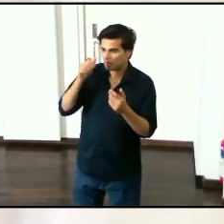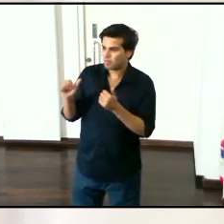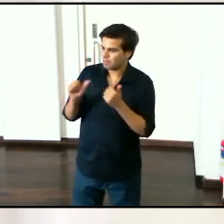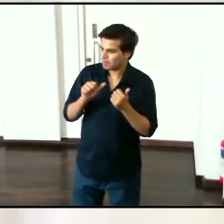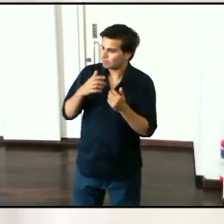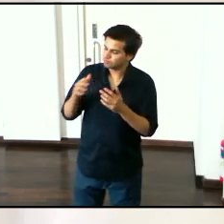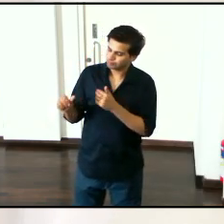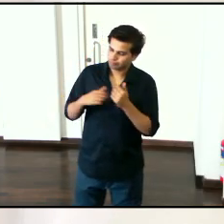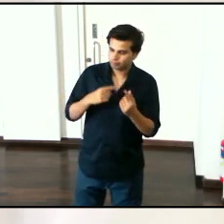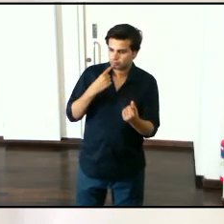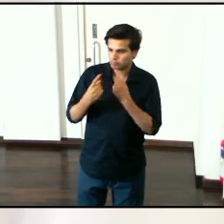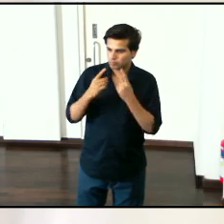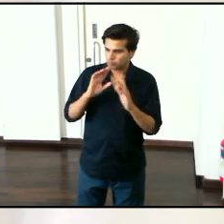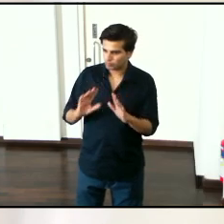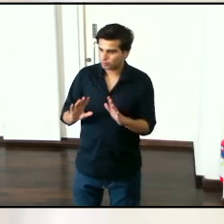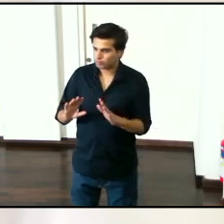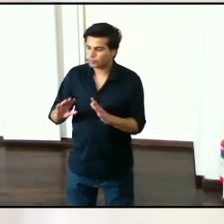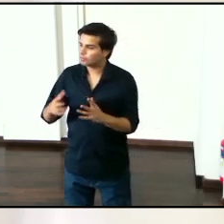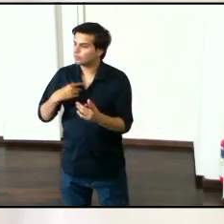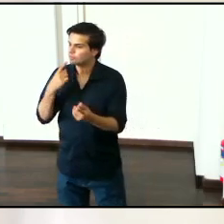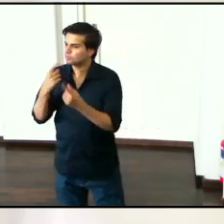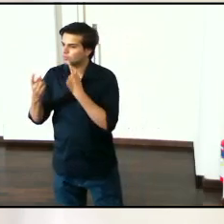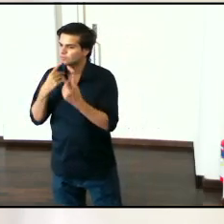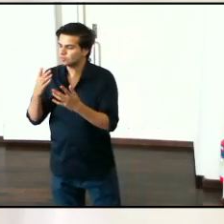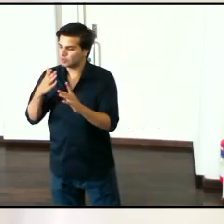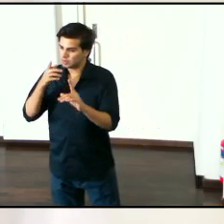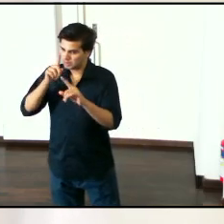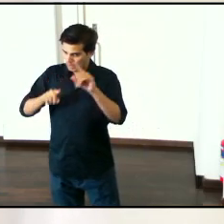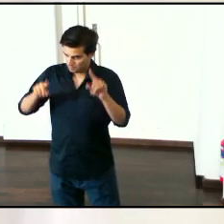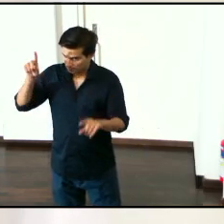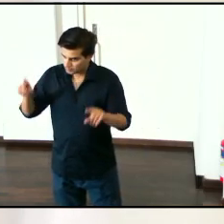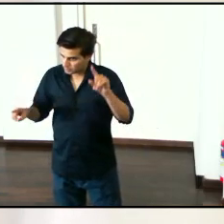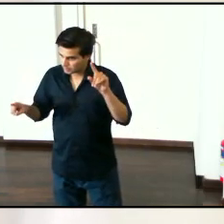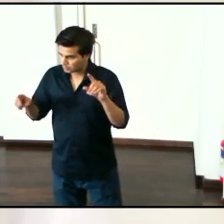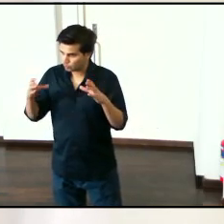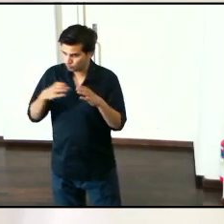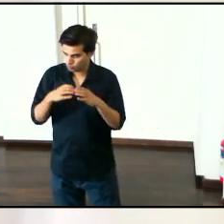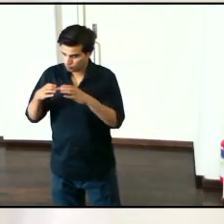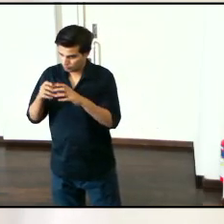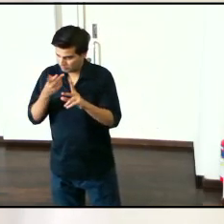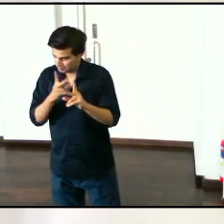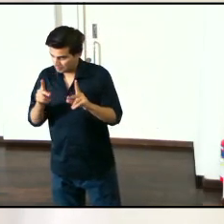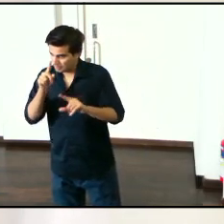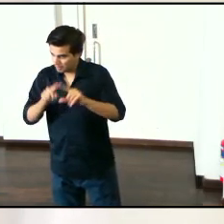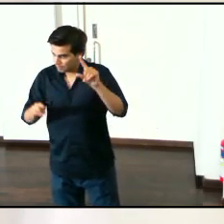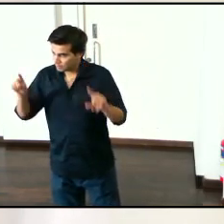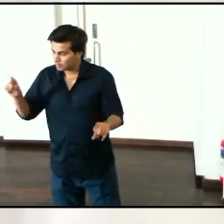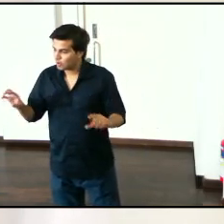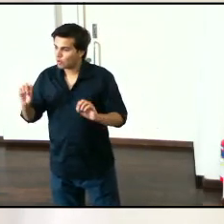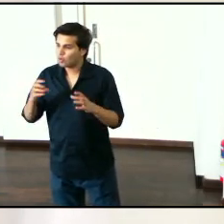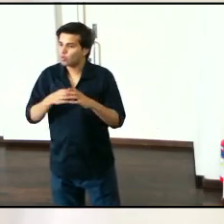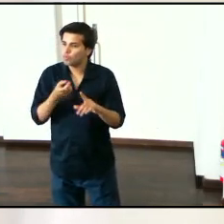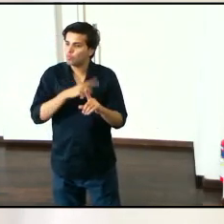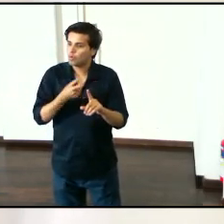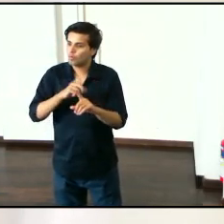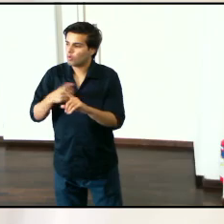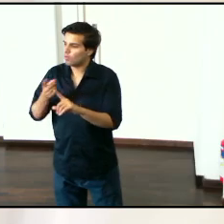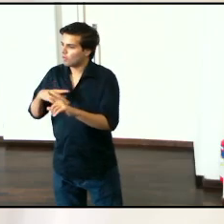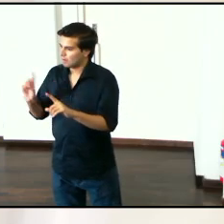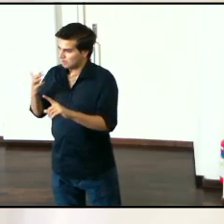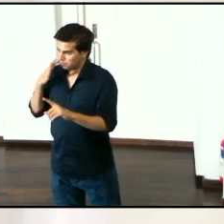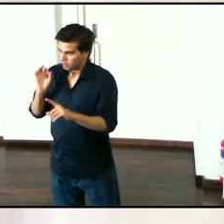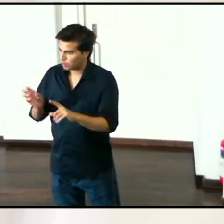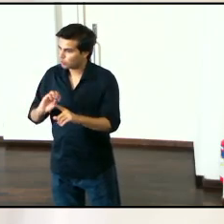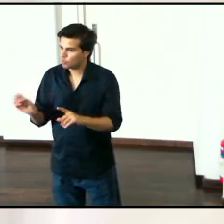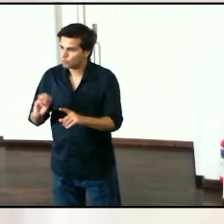raised here, which is it's not just the diversity of groups and the different places where groups existed,